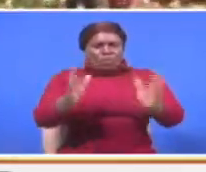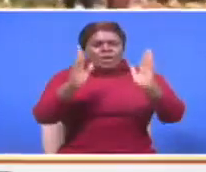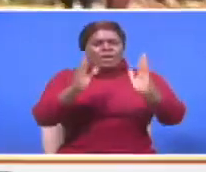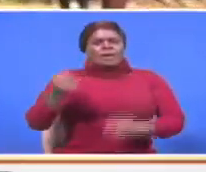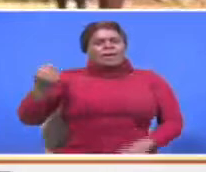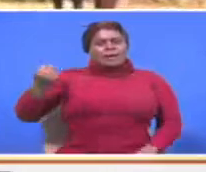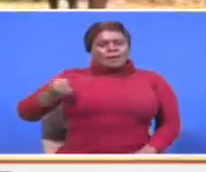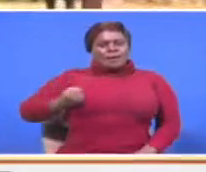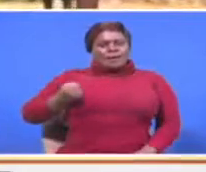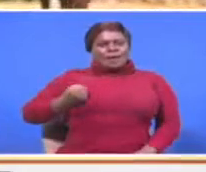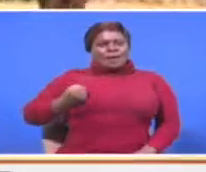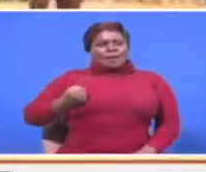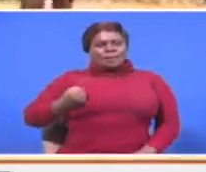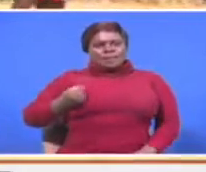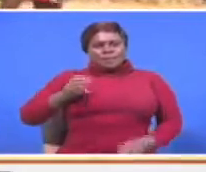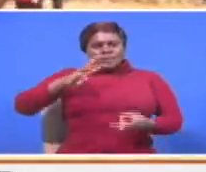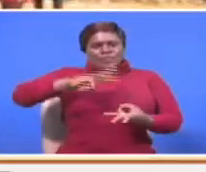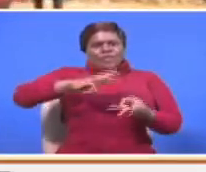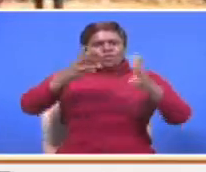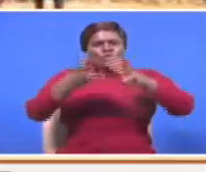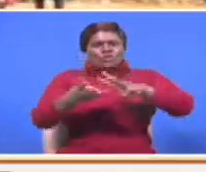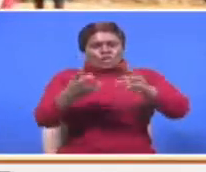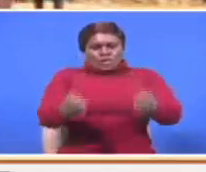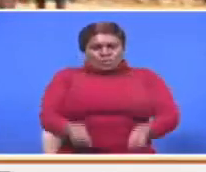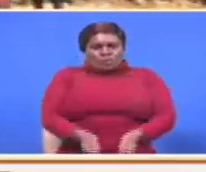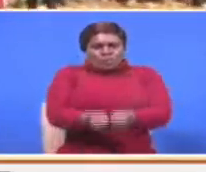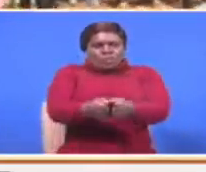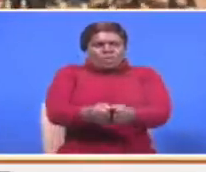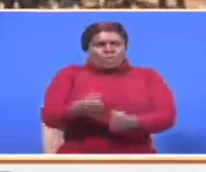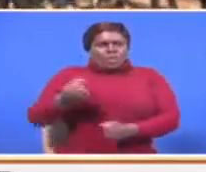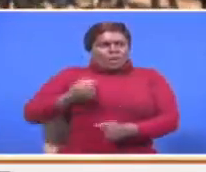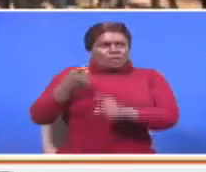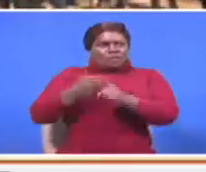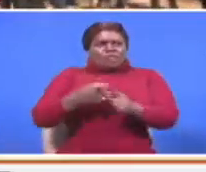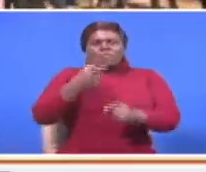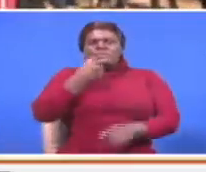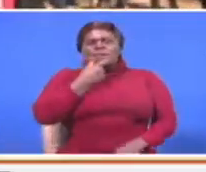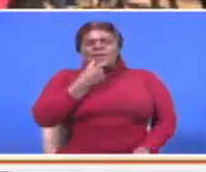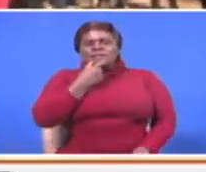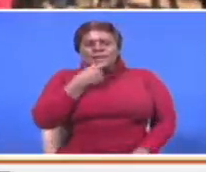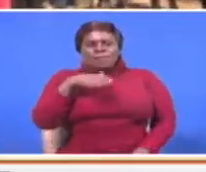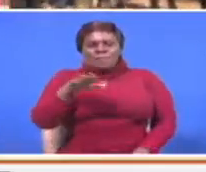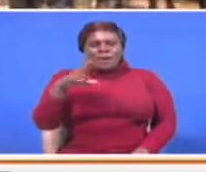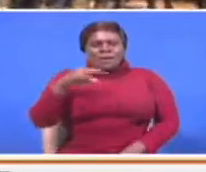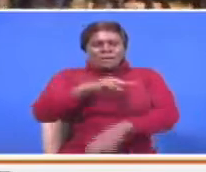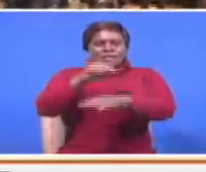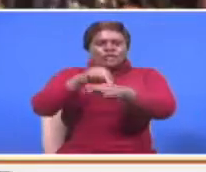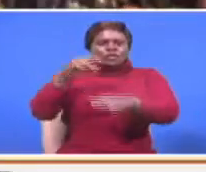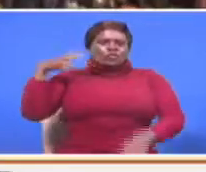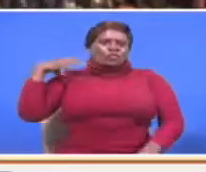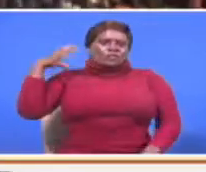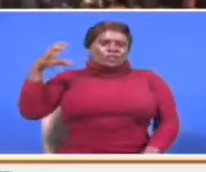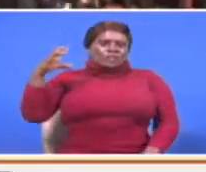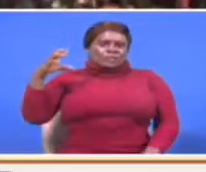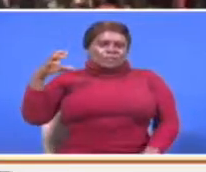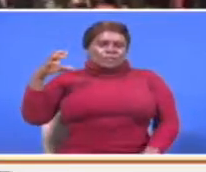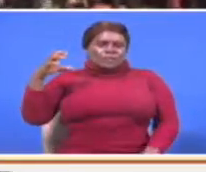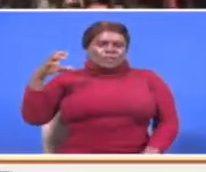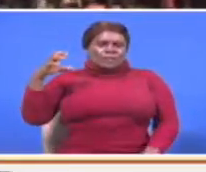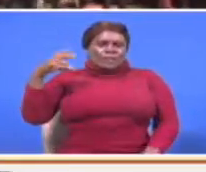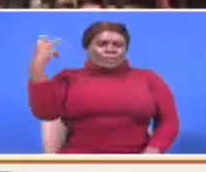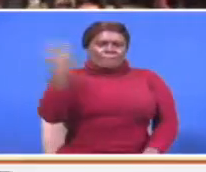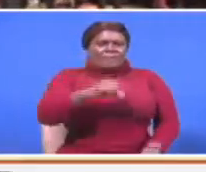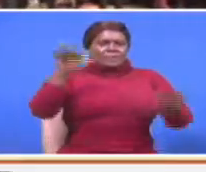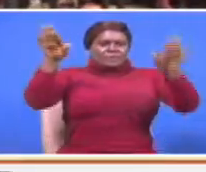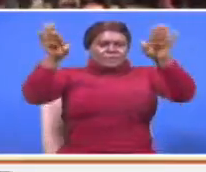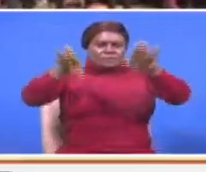In the girls' 3-on-3 basketball, Utoto Girls from Nyanza region are the national champions after they defeated Rift